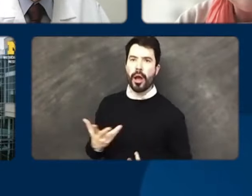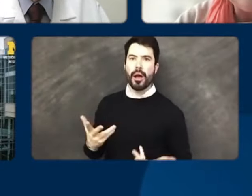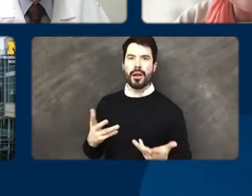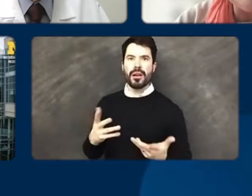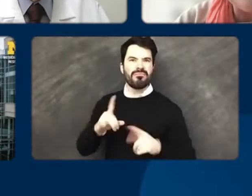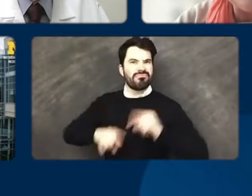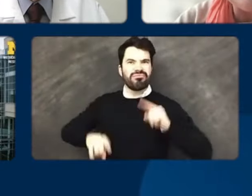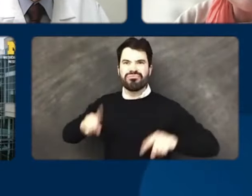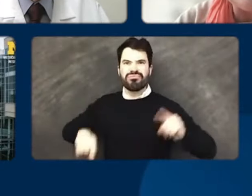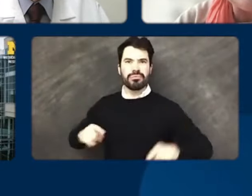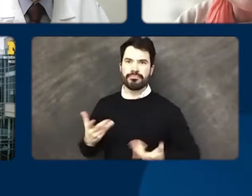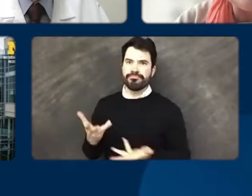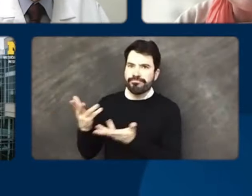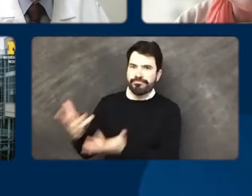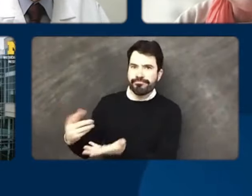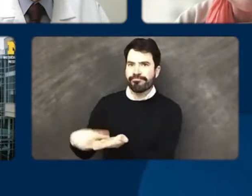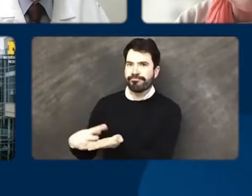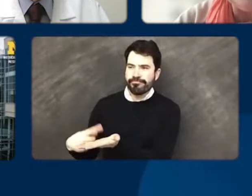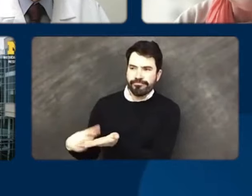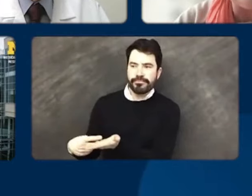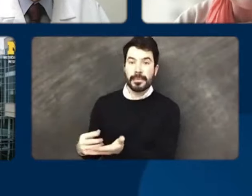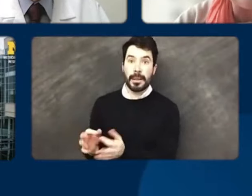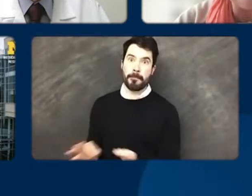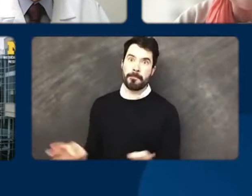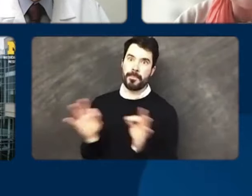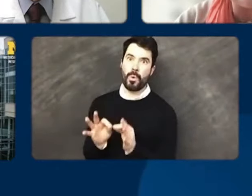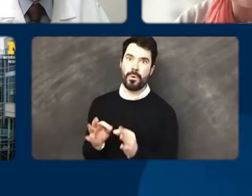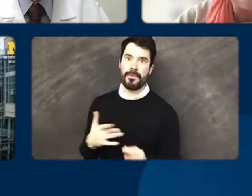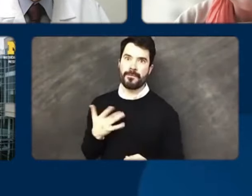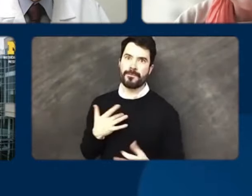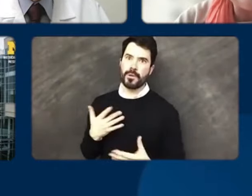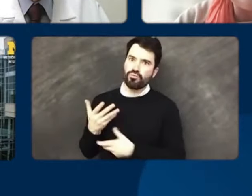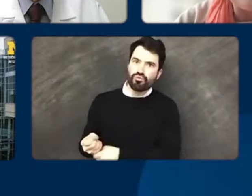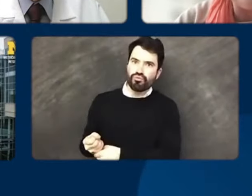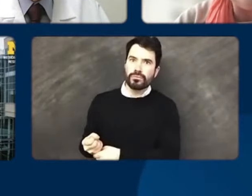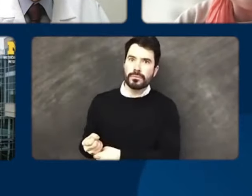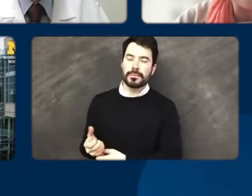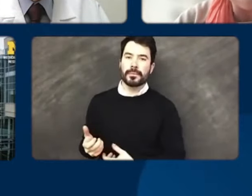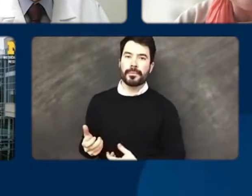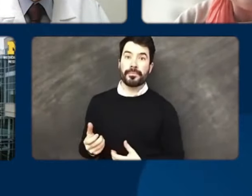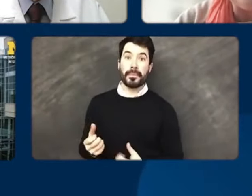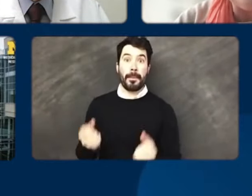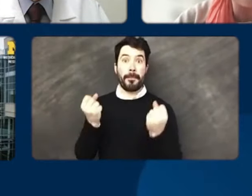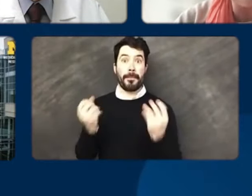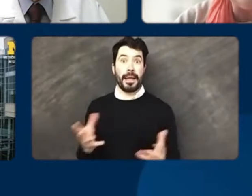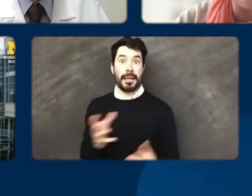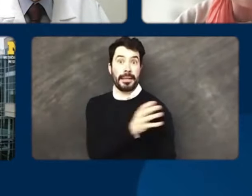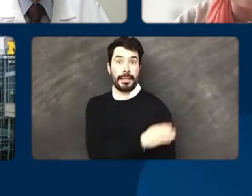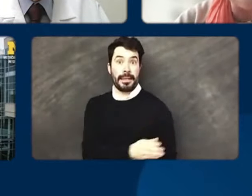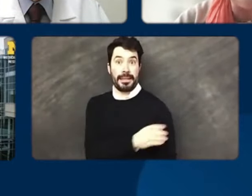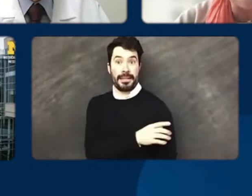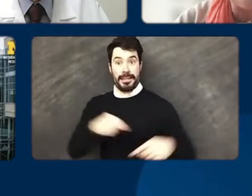concerns. And I think that many of our clinics are identified as